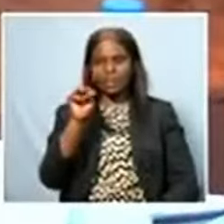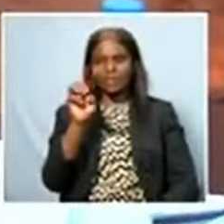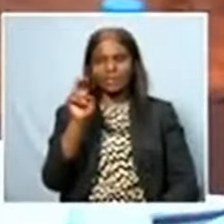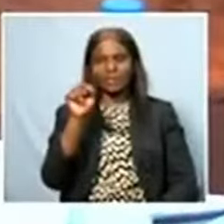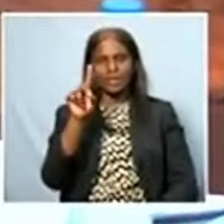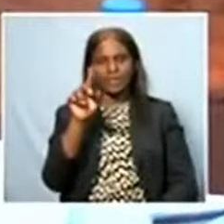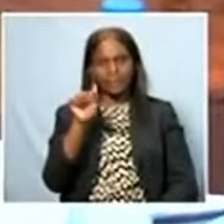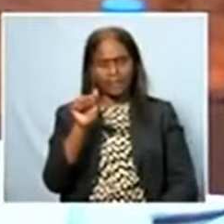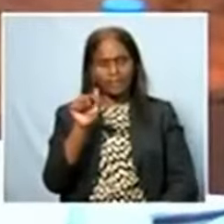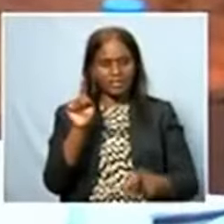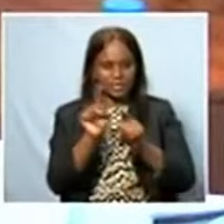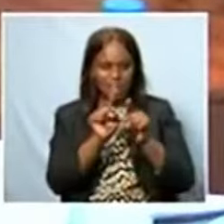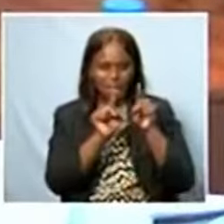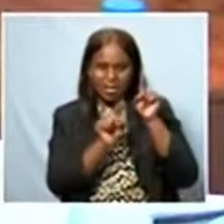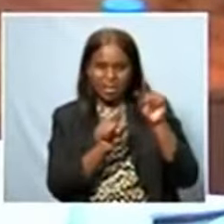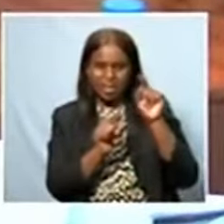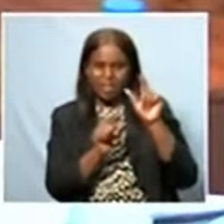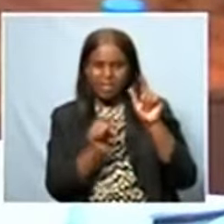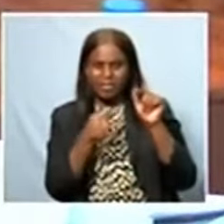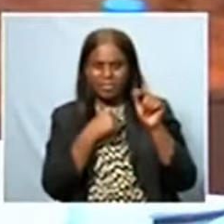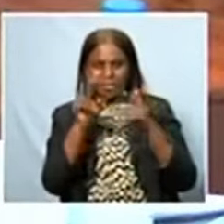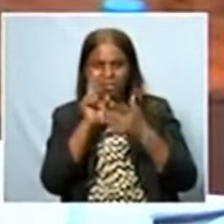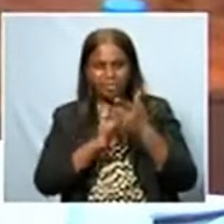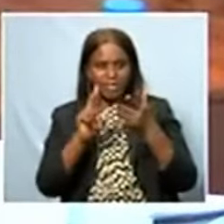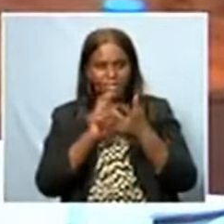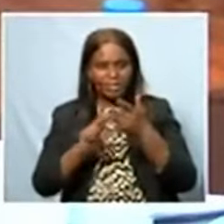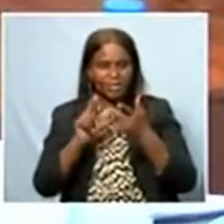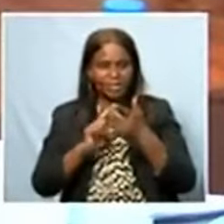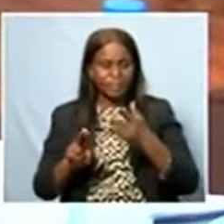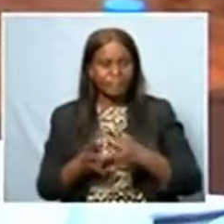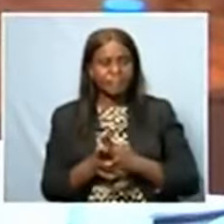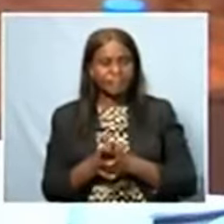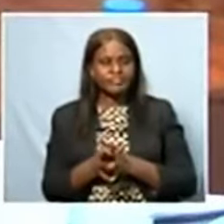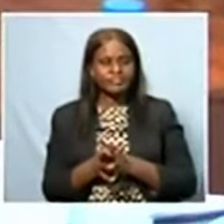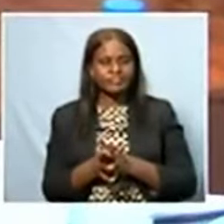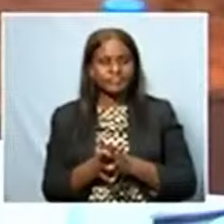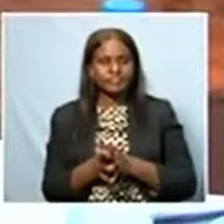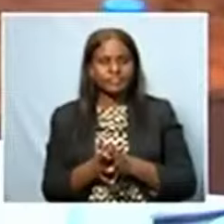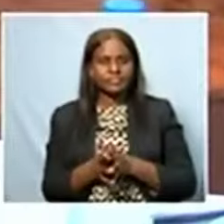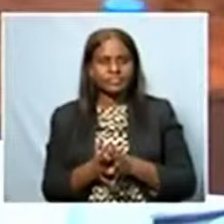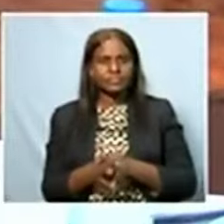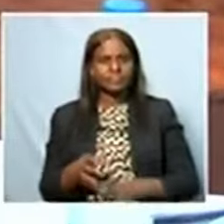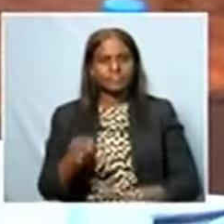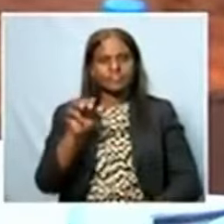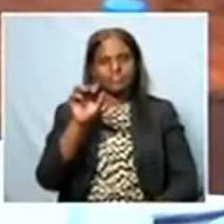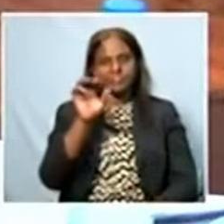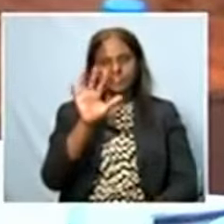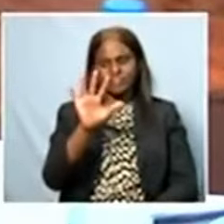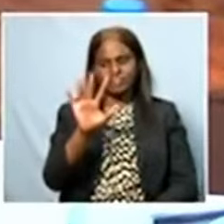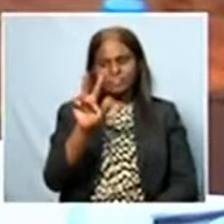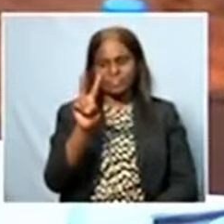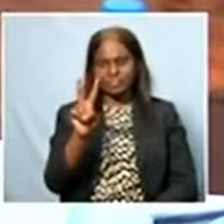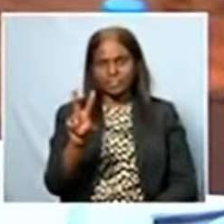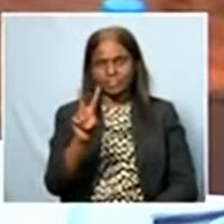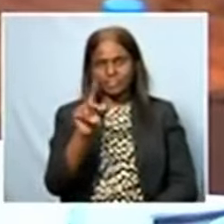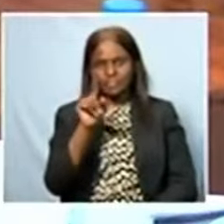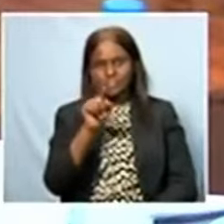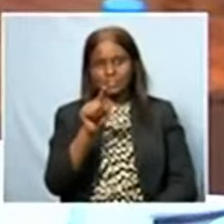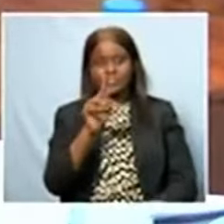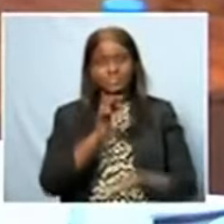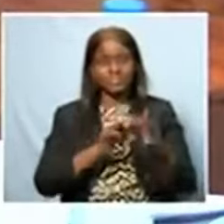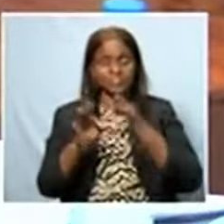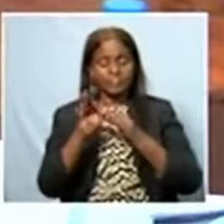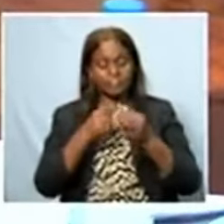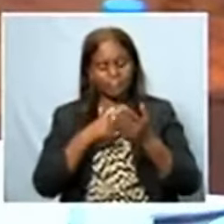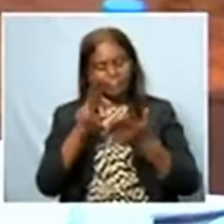levy, and let me read it, allow me. Section 5(2) of the bill states, let me